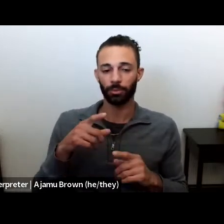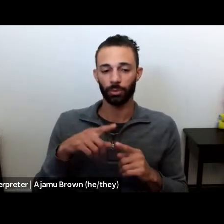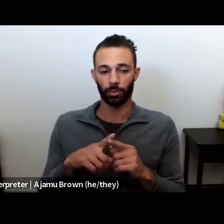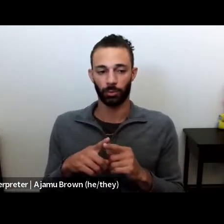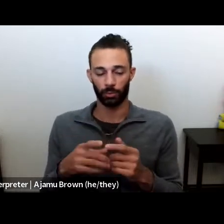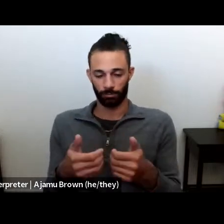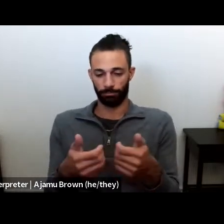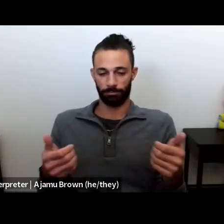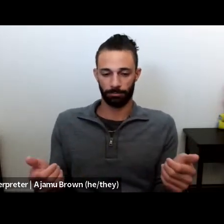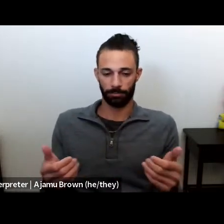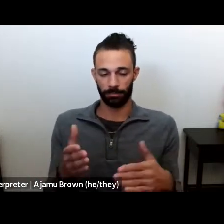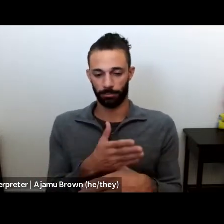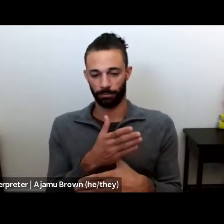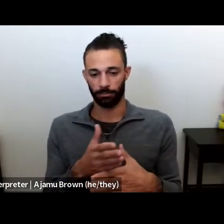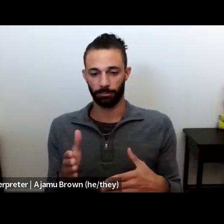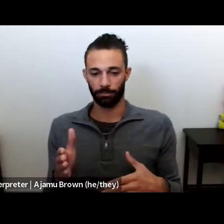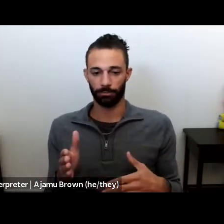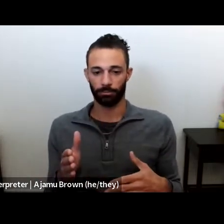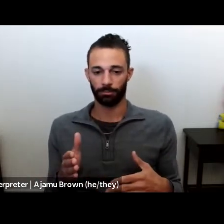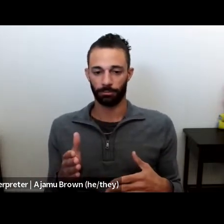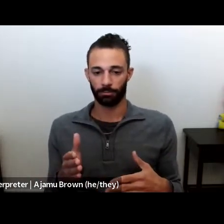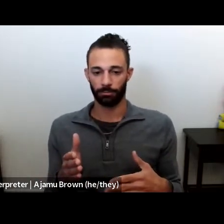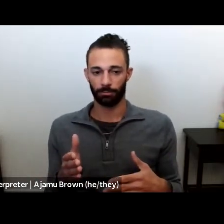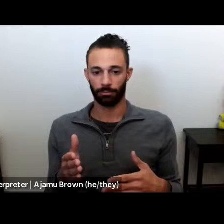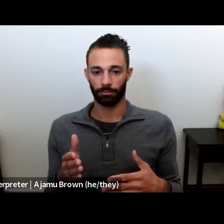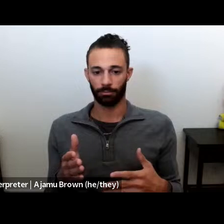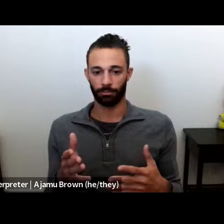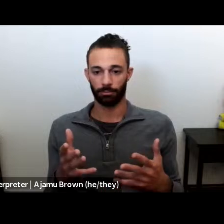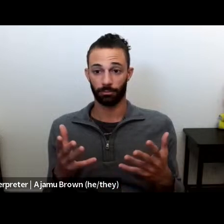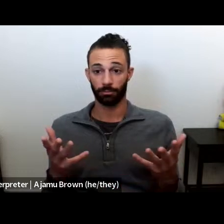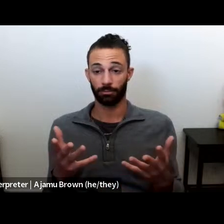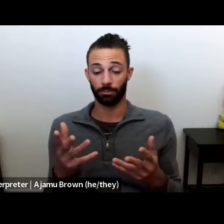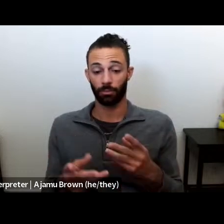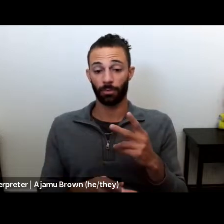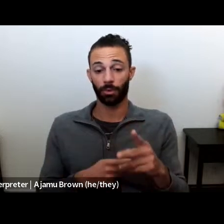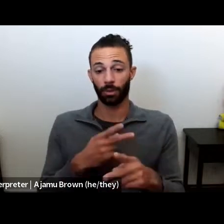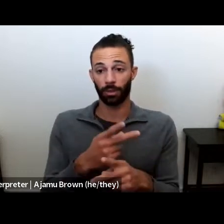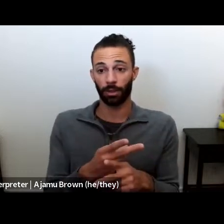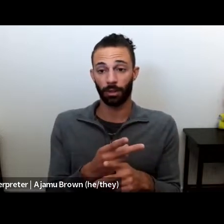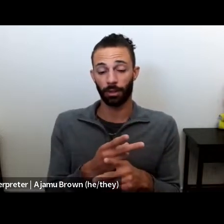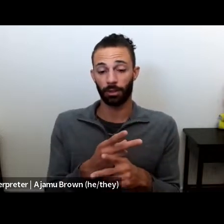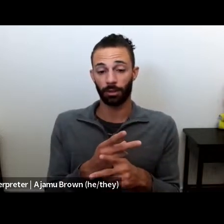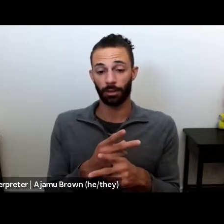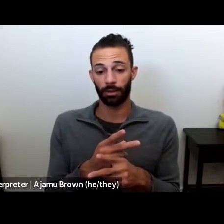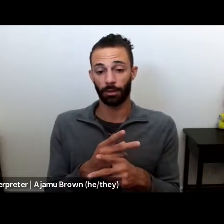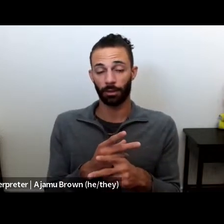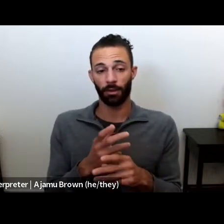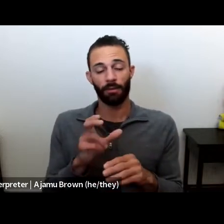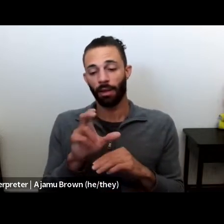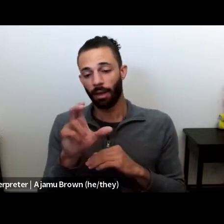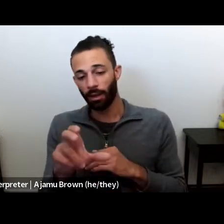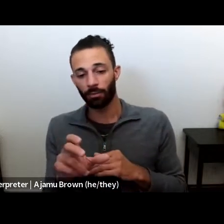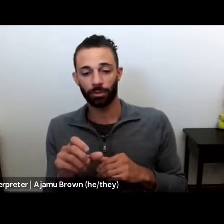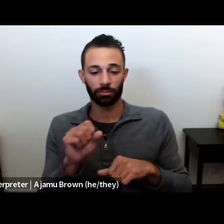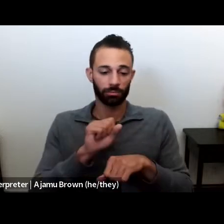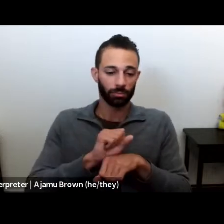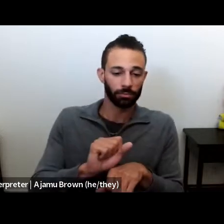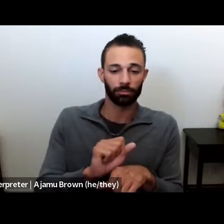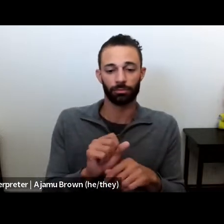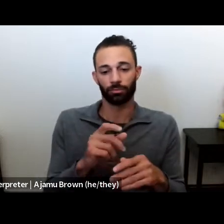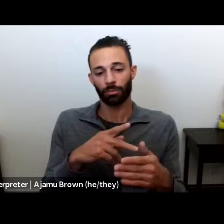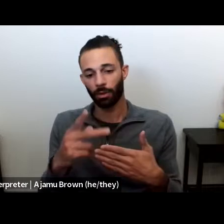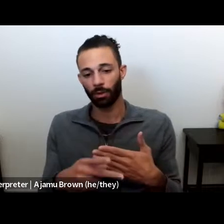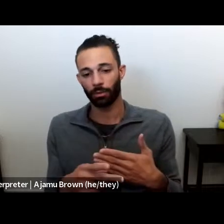between what kinds of efforts, investments, projects